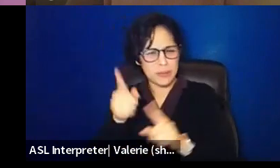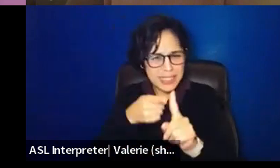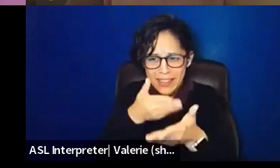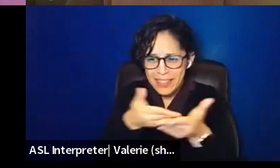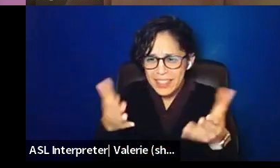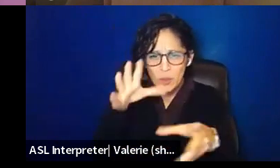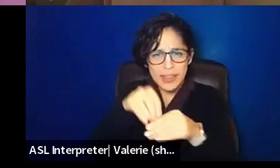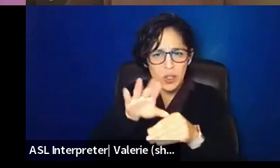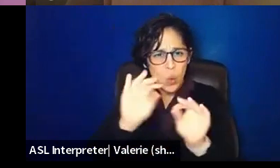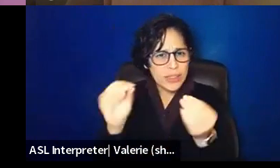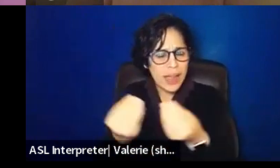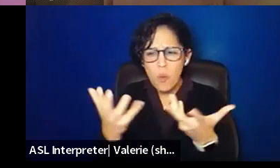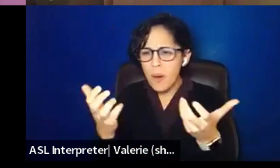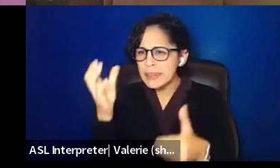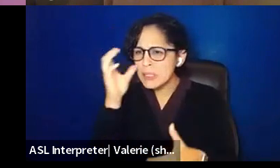hear that.